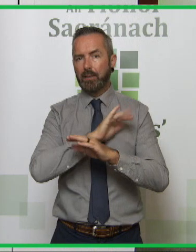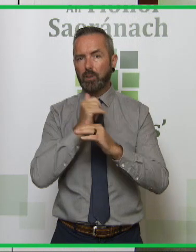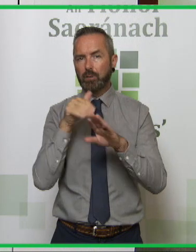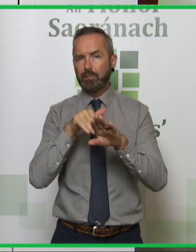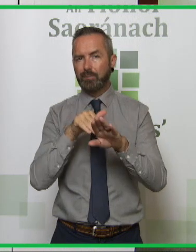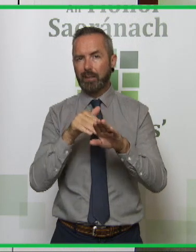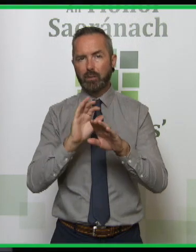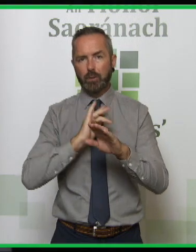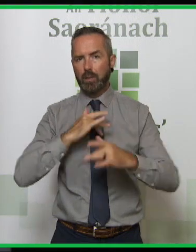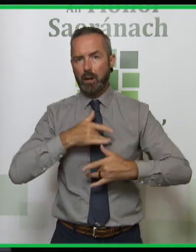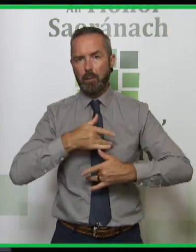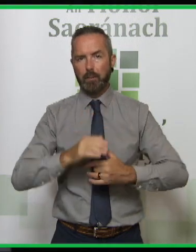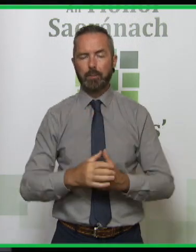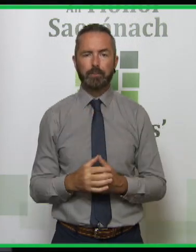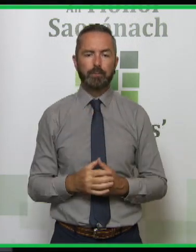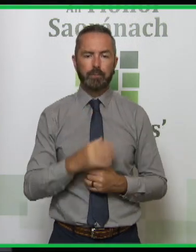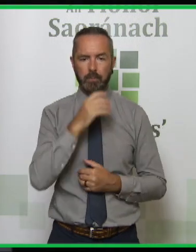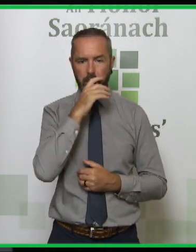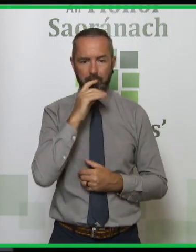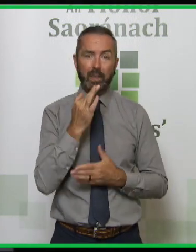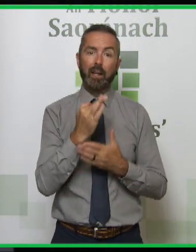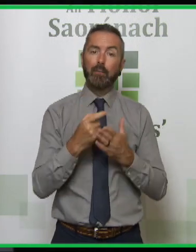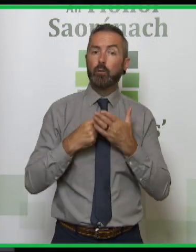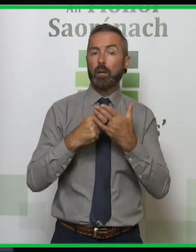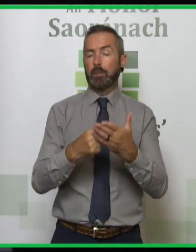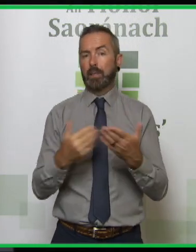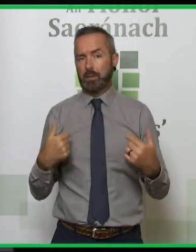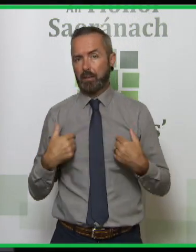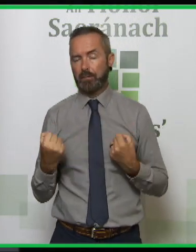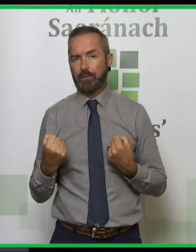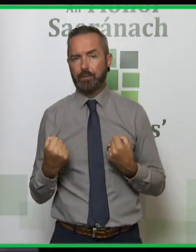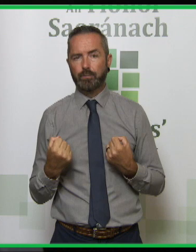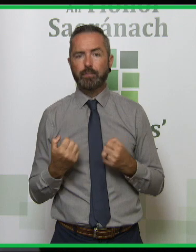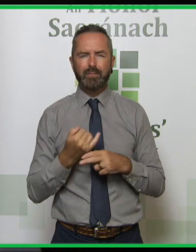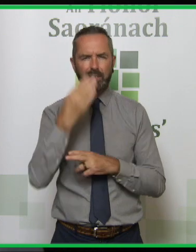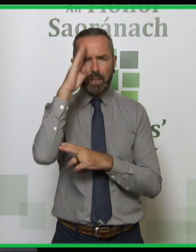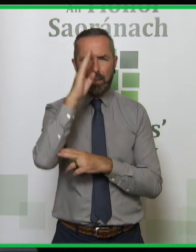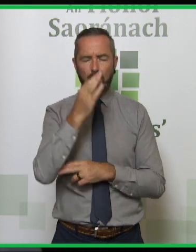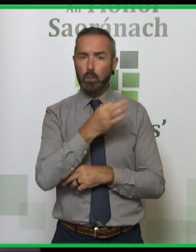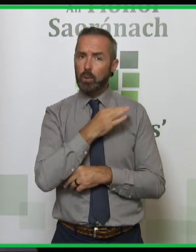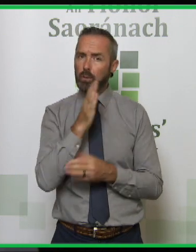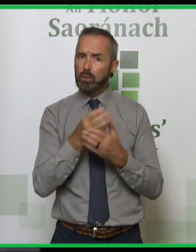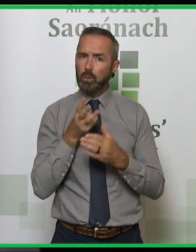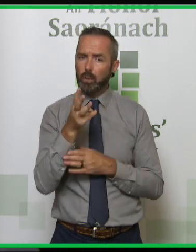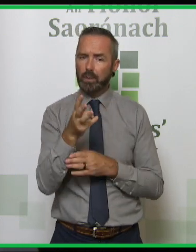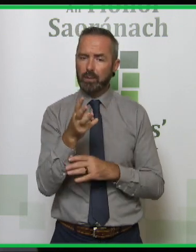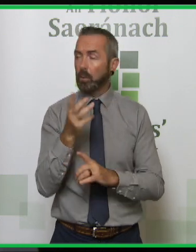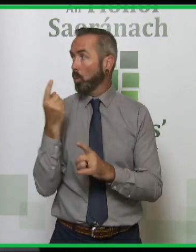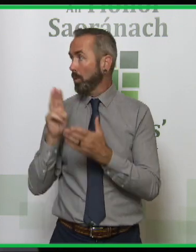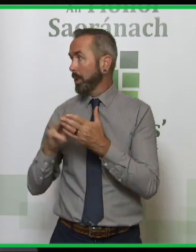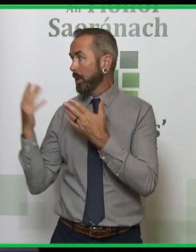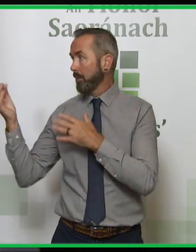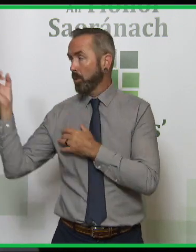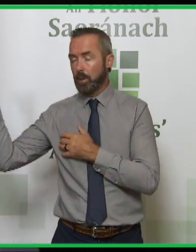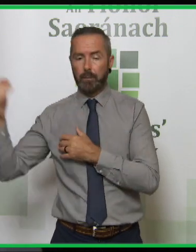harm. So with that, I suppose we have a few recommendations. Like in Ireland, we're quite good in some respects. We're very good at macro level prevention. 1 minute, Richie, if you